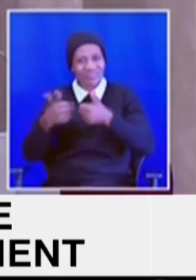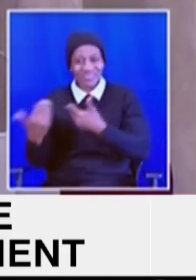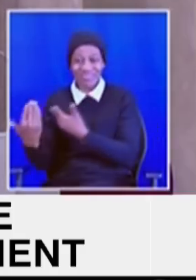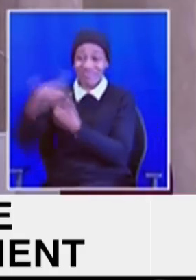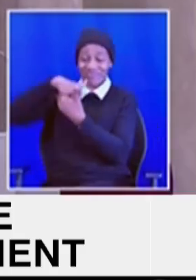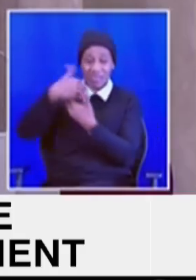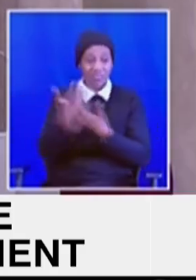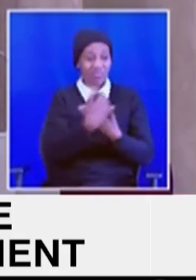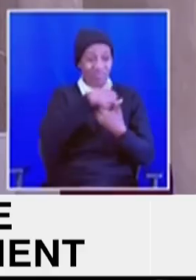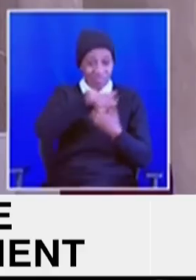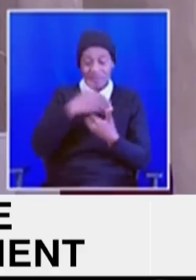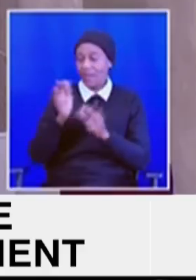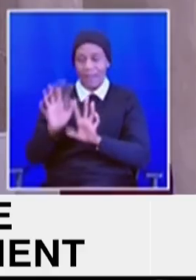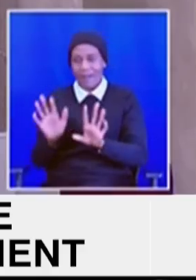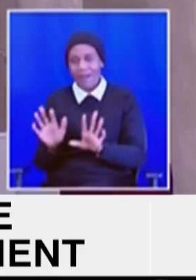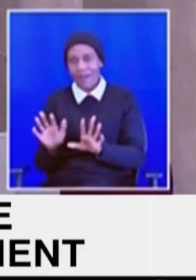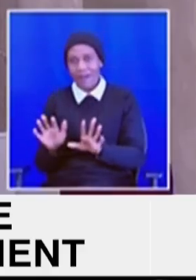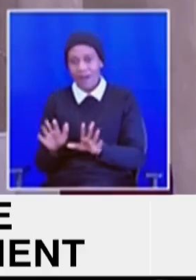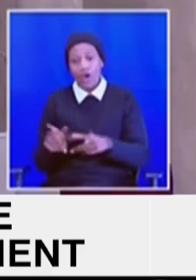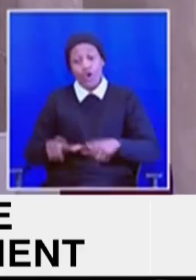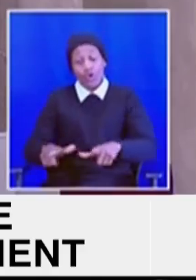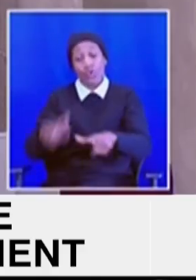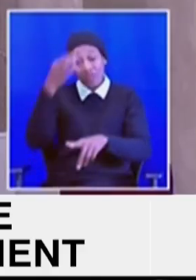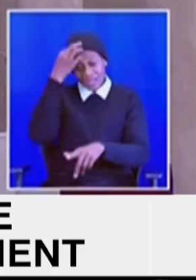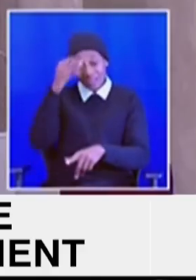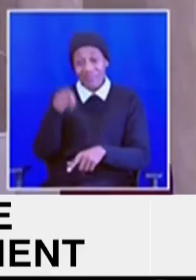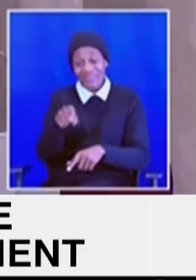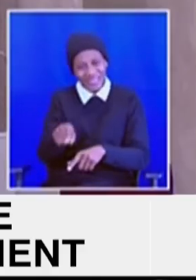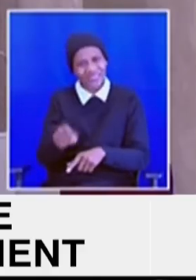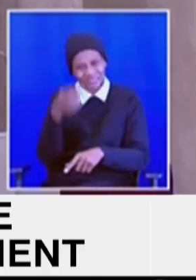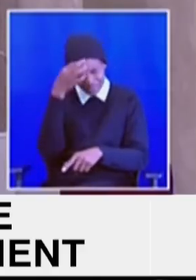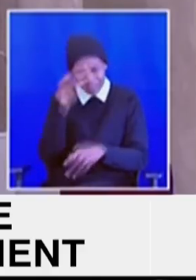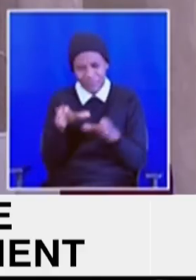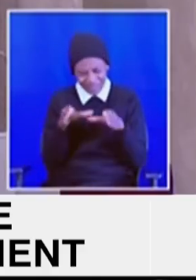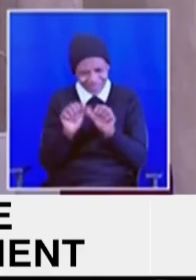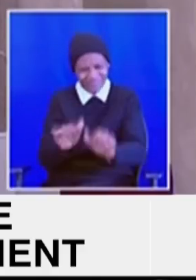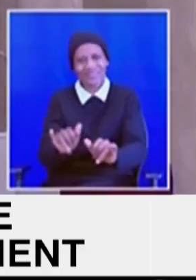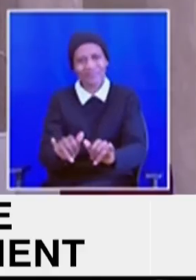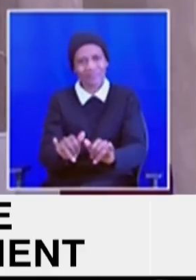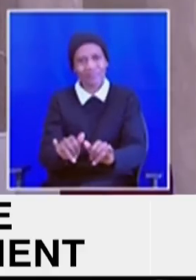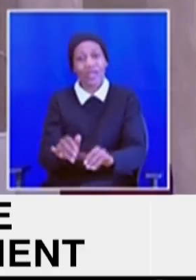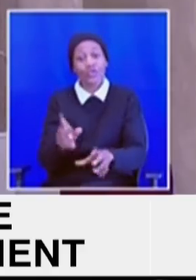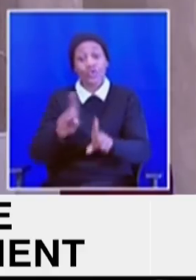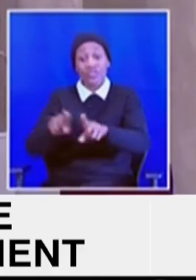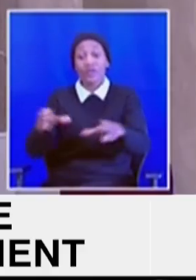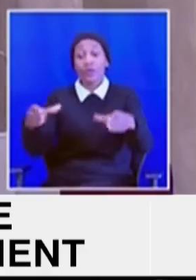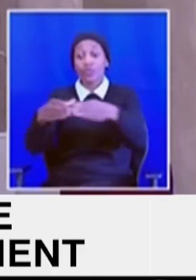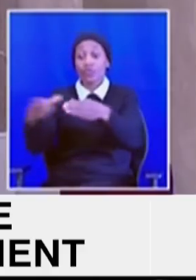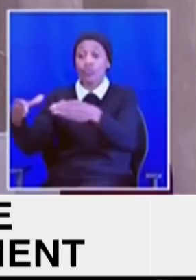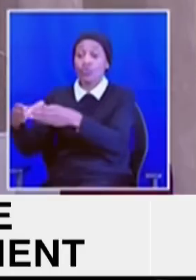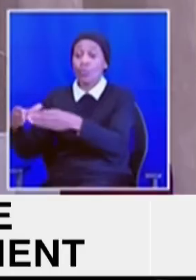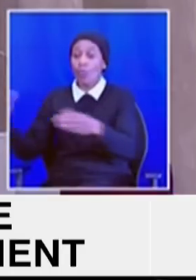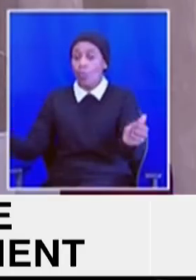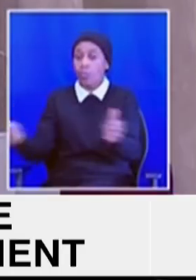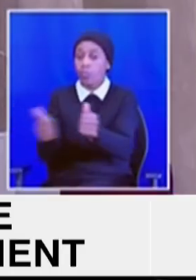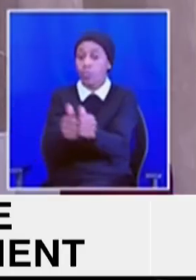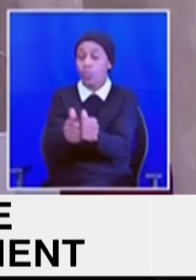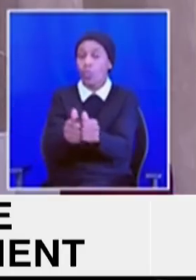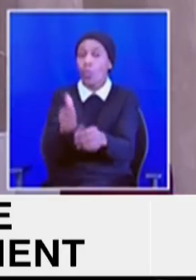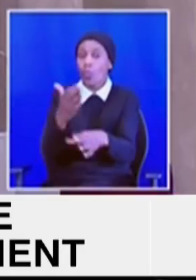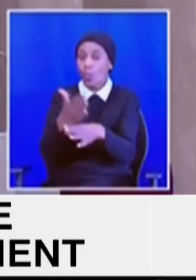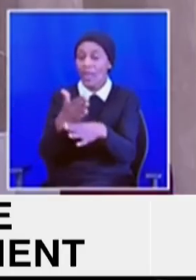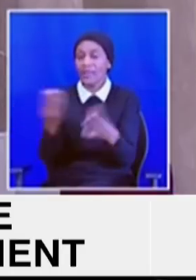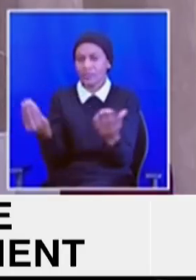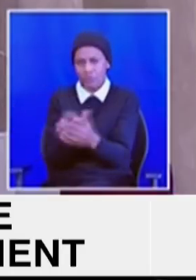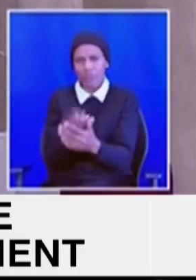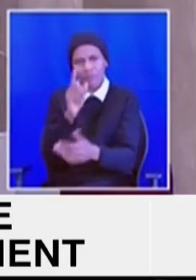anybody. The local government is another sphere of government. Those parties there must come together and be able to set up